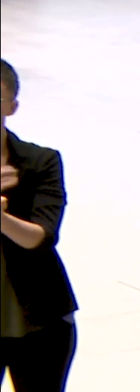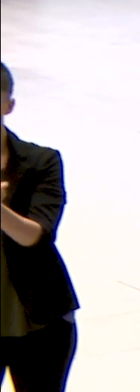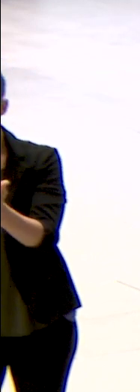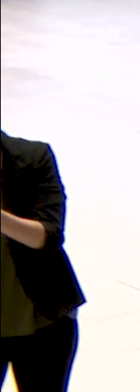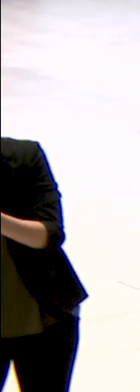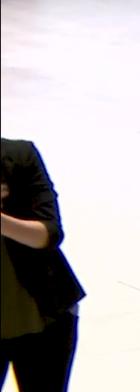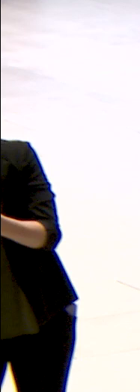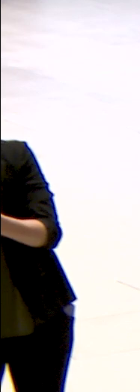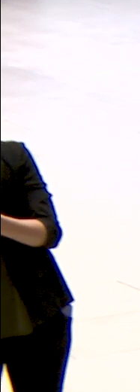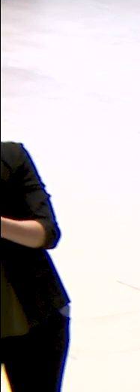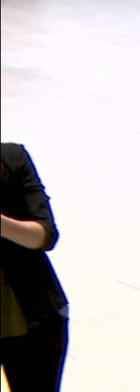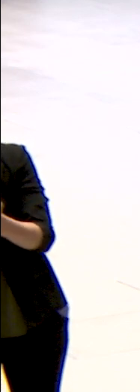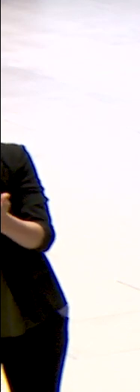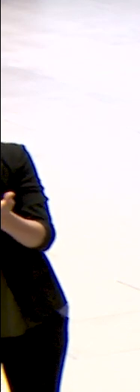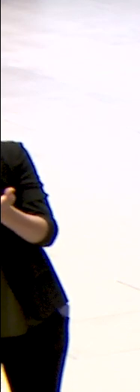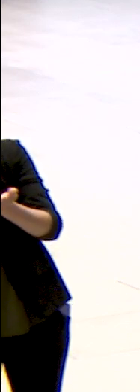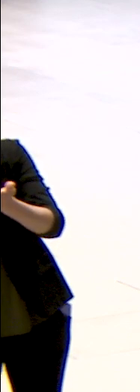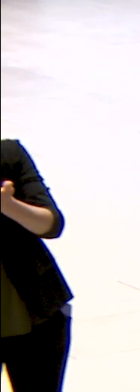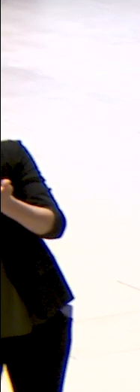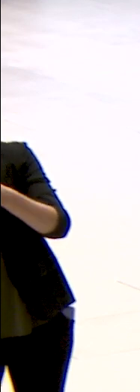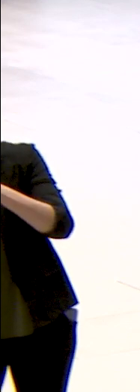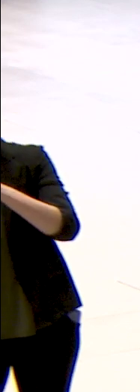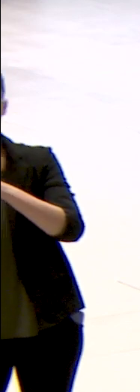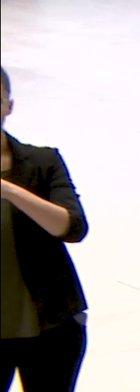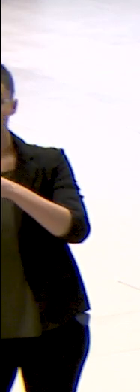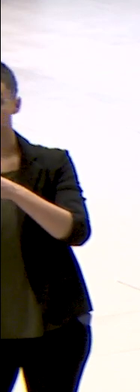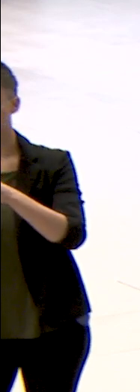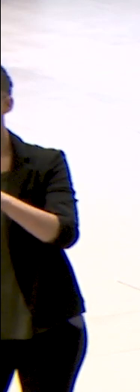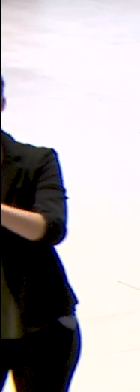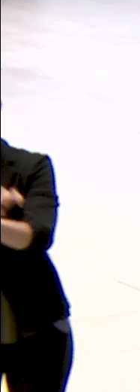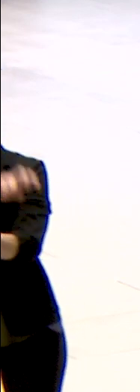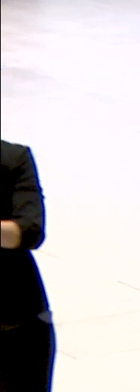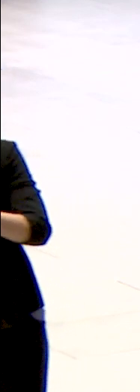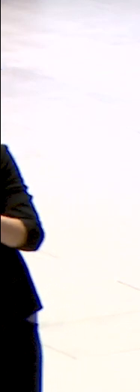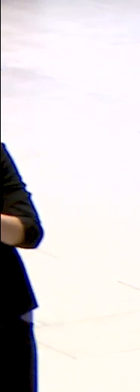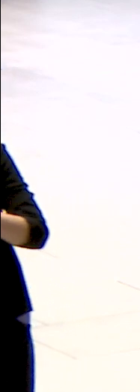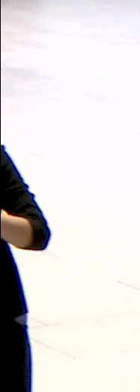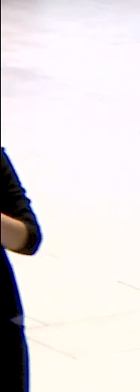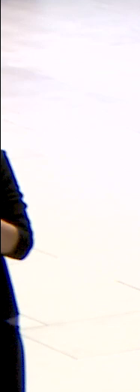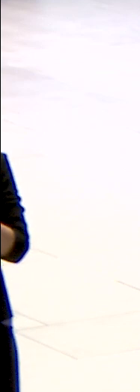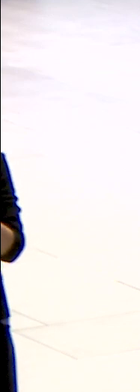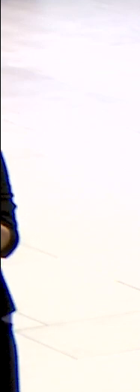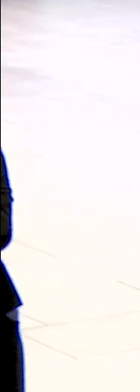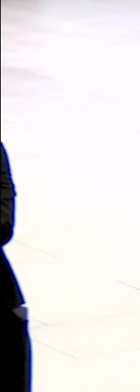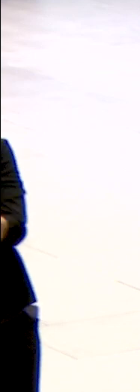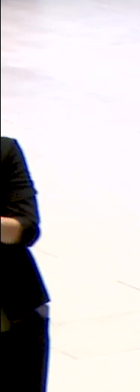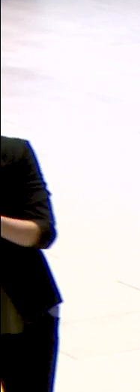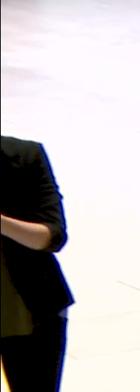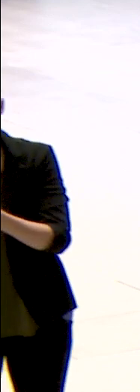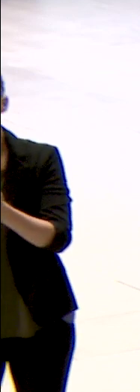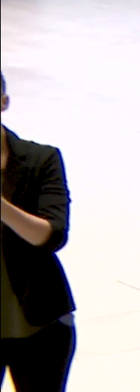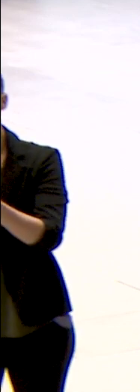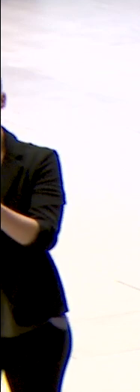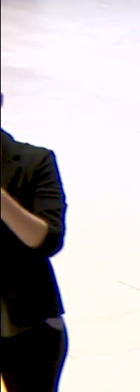had my eye on it and trying to make the jump over. So I got the chance in 2019 to come join MeToo to lead all